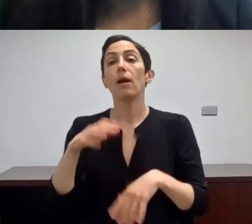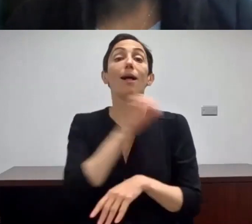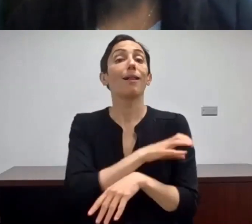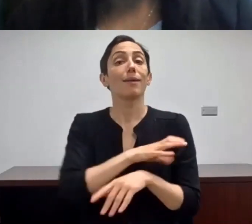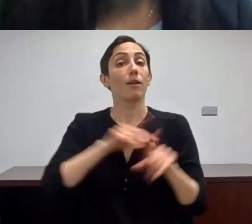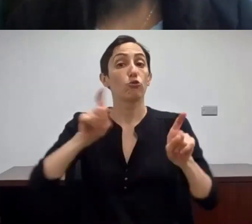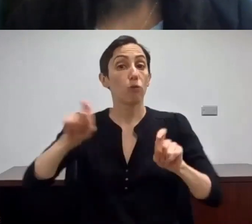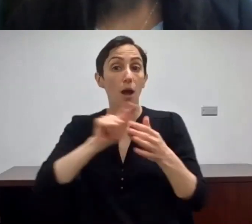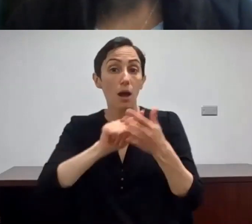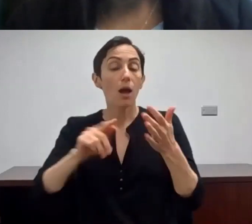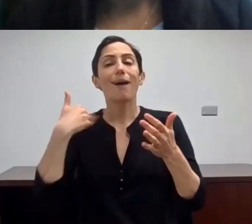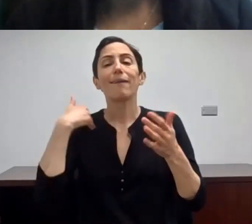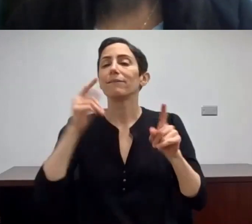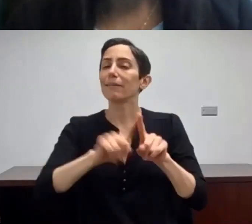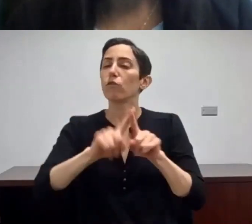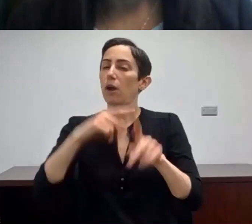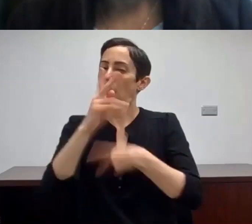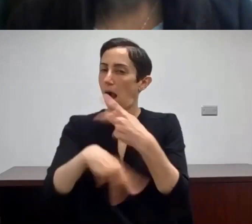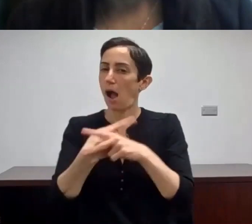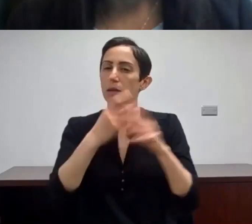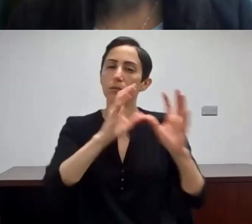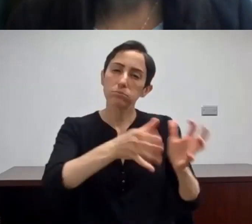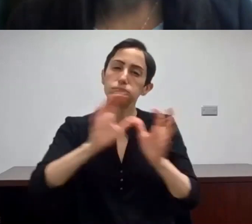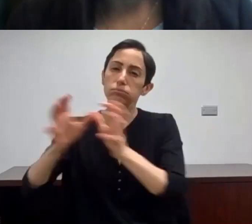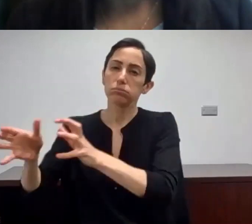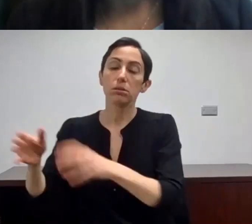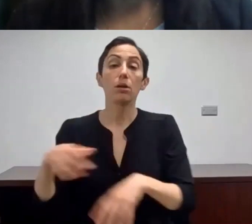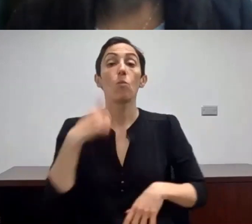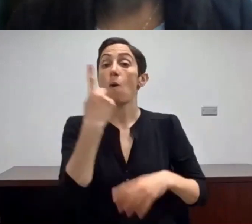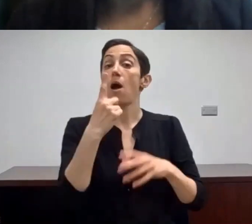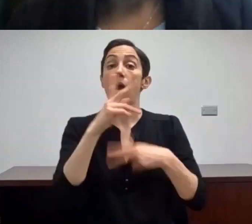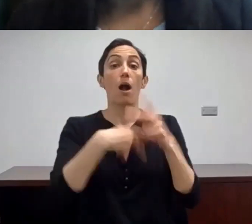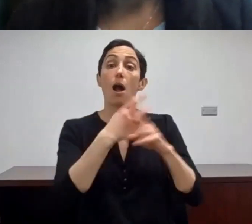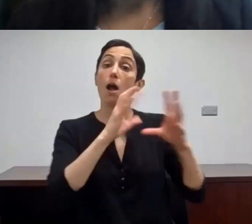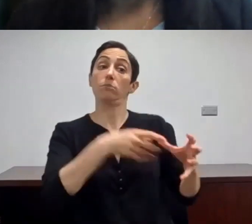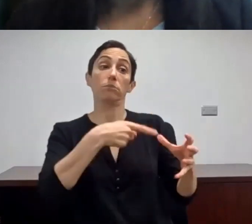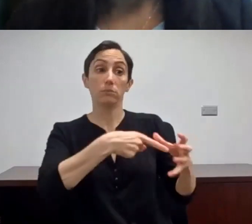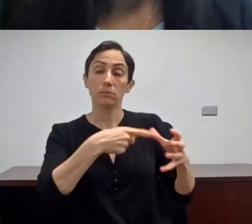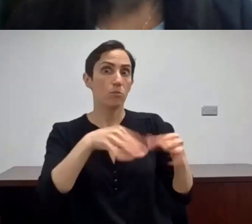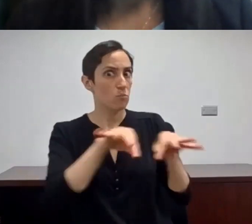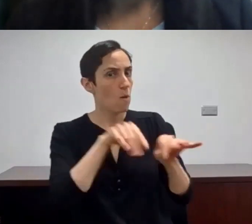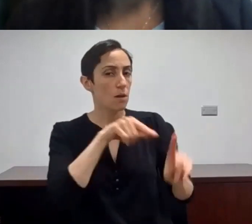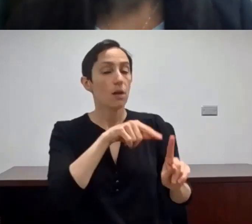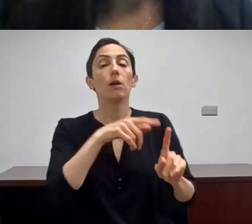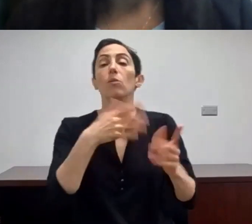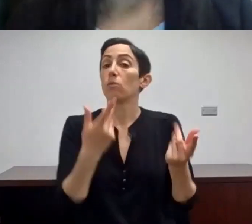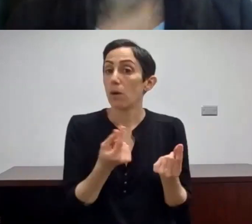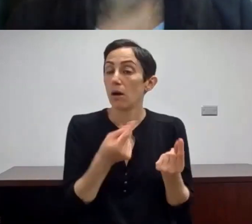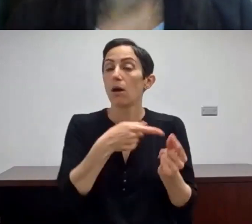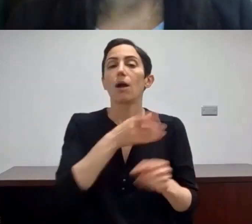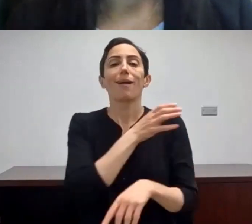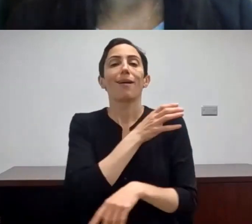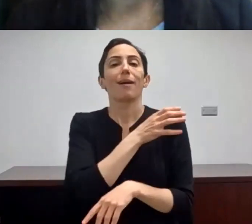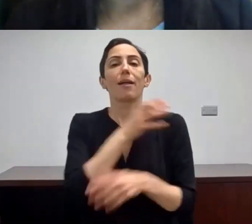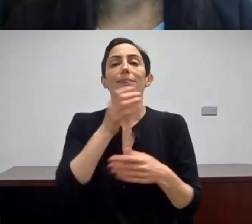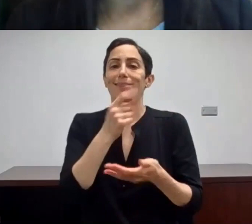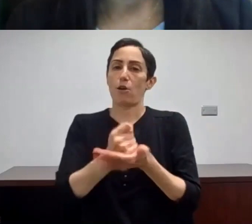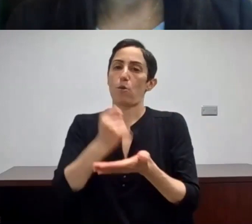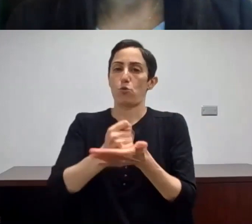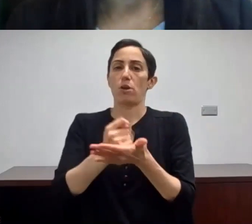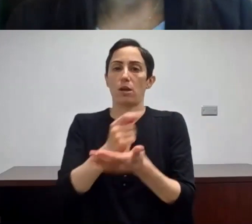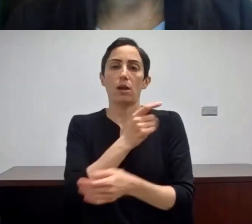kinds. One of the kinds of clinical trials that's very important is therapeutic clinical trials. These are trials that